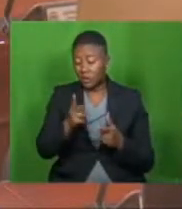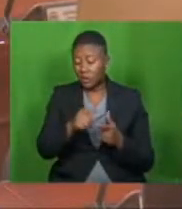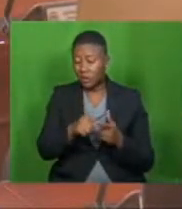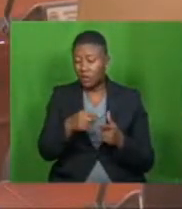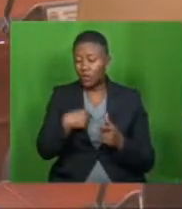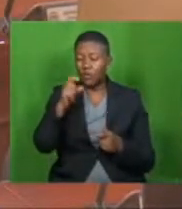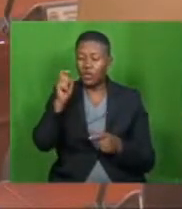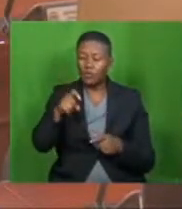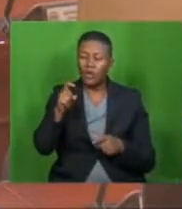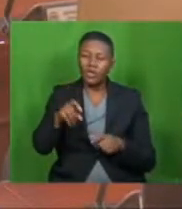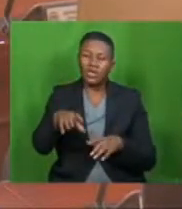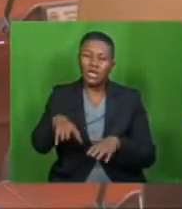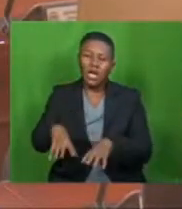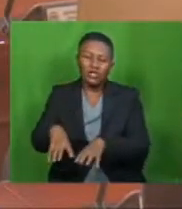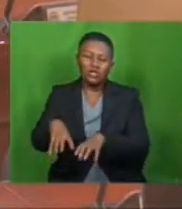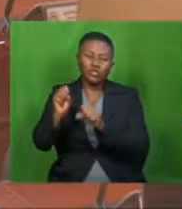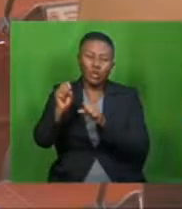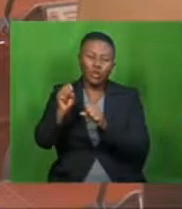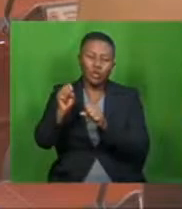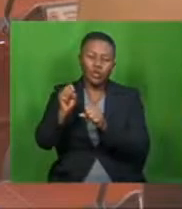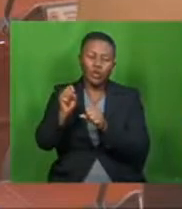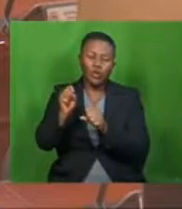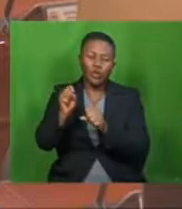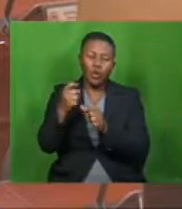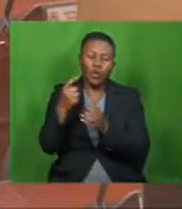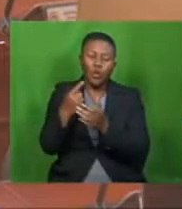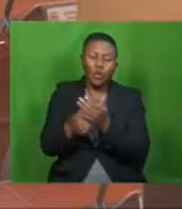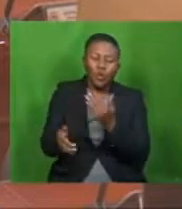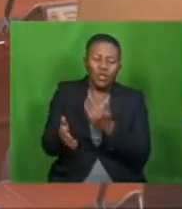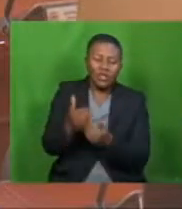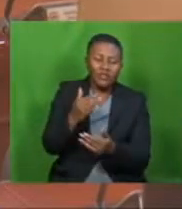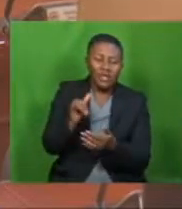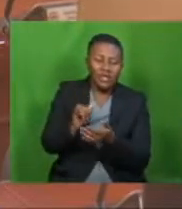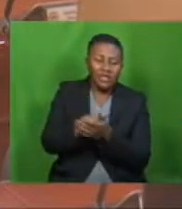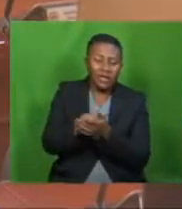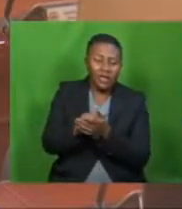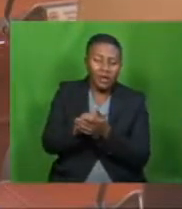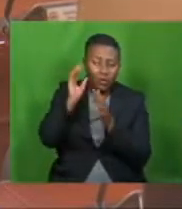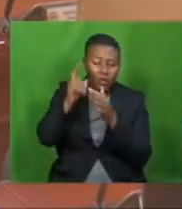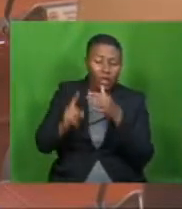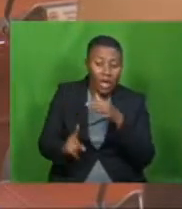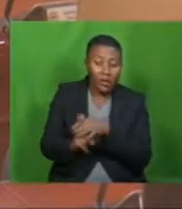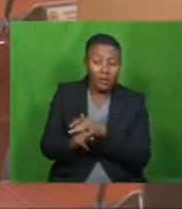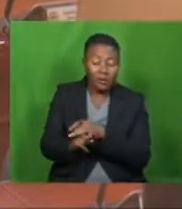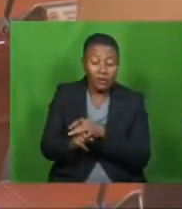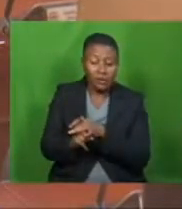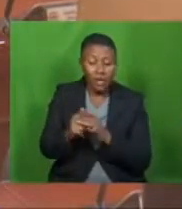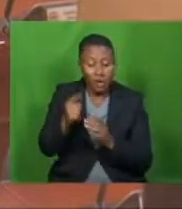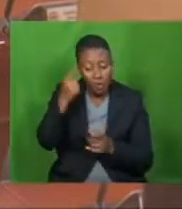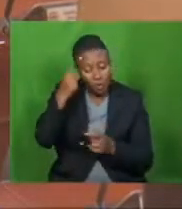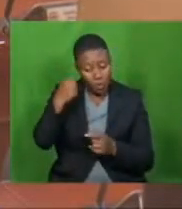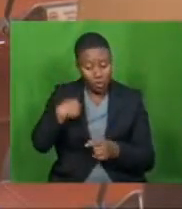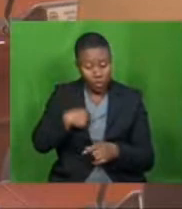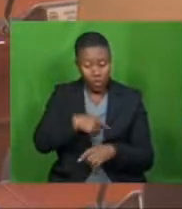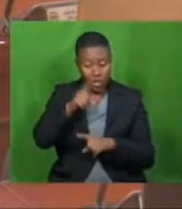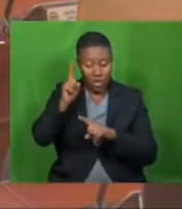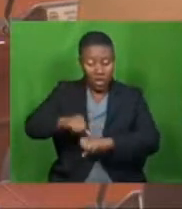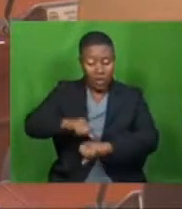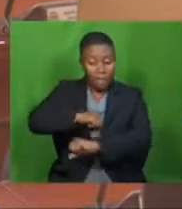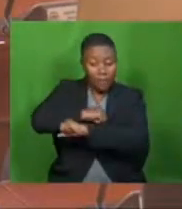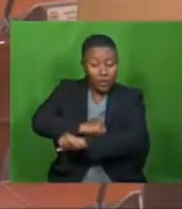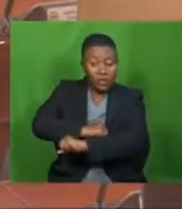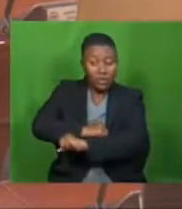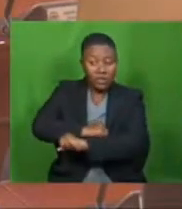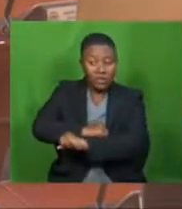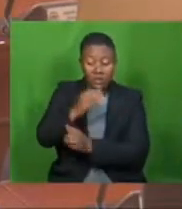the inevitable that is coming. Climate change is because we are unable to protect the use of